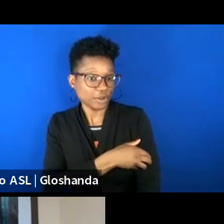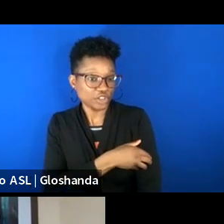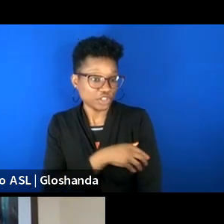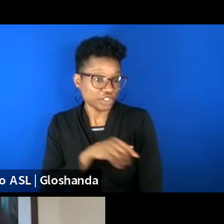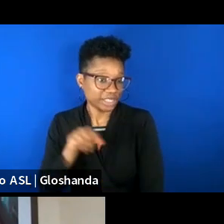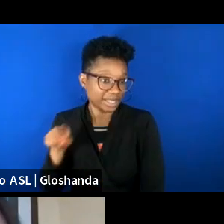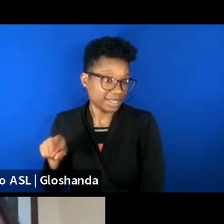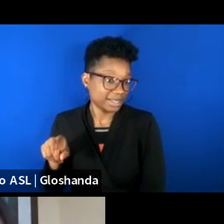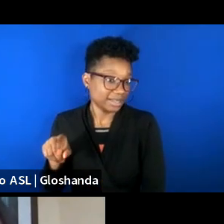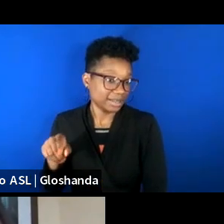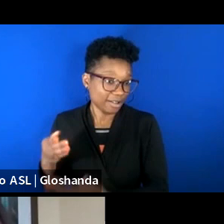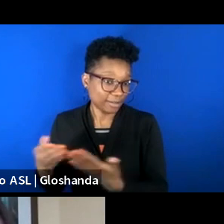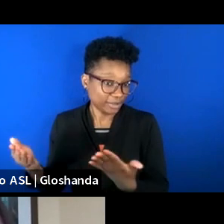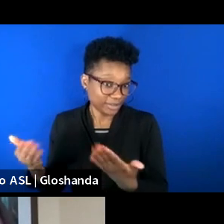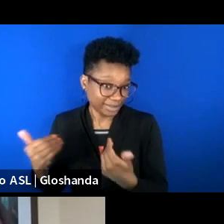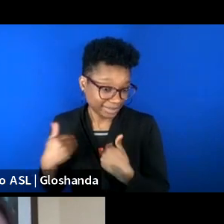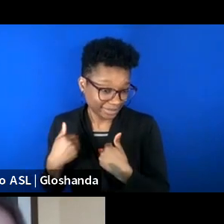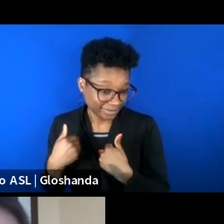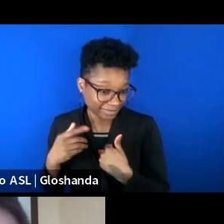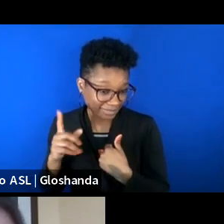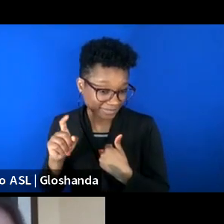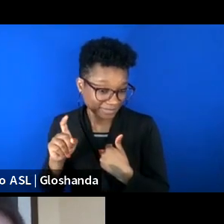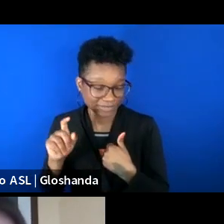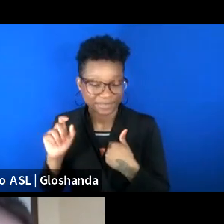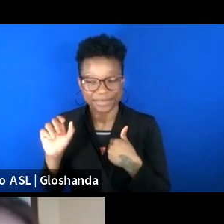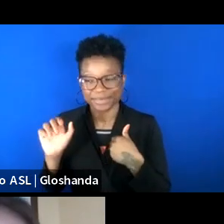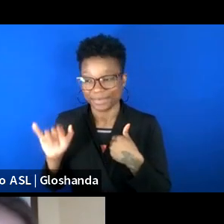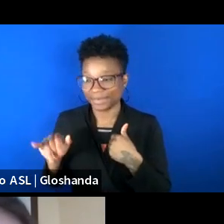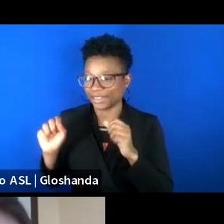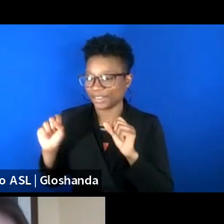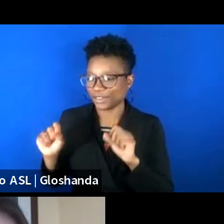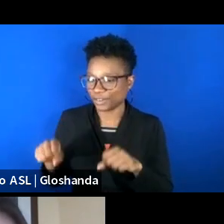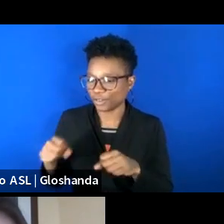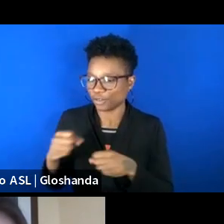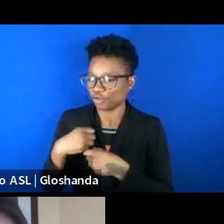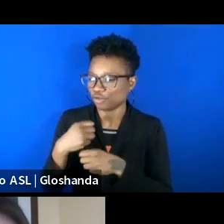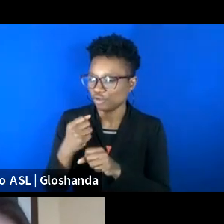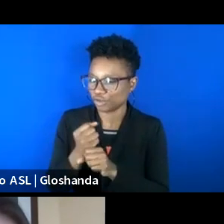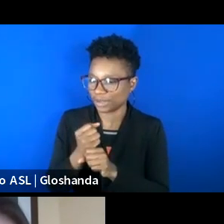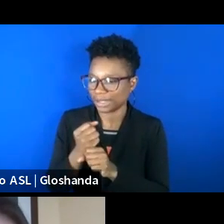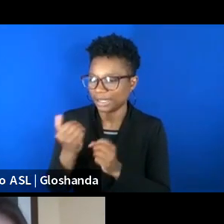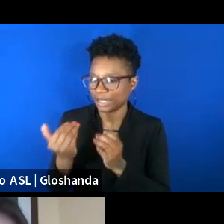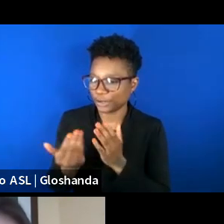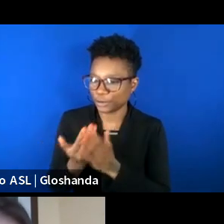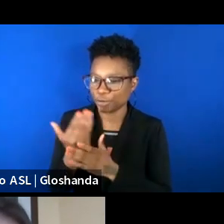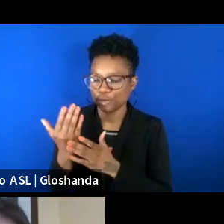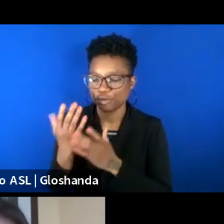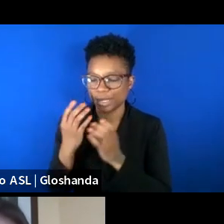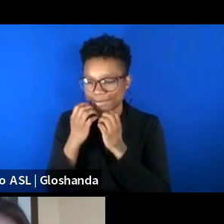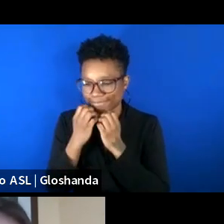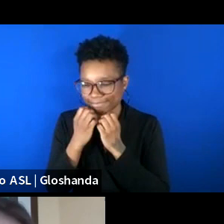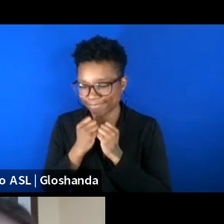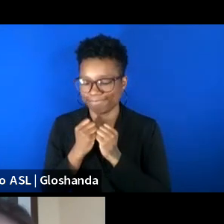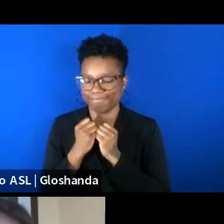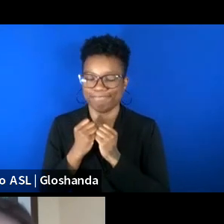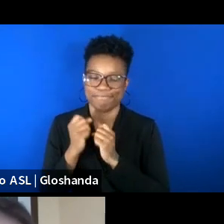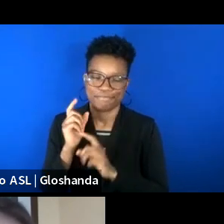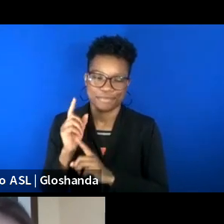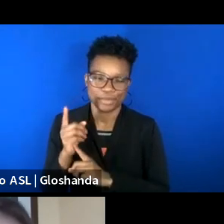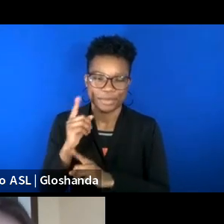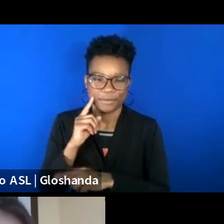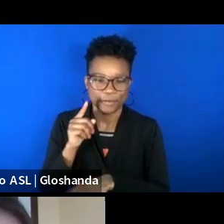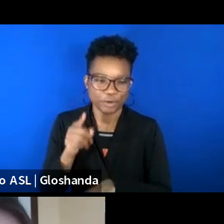object possess that could create a new and precious moment for you in your making?